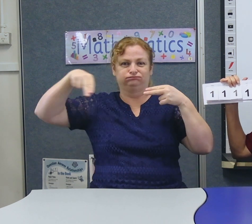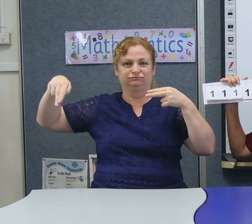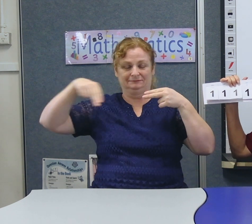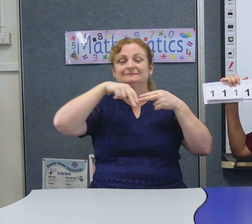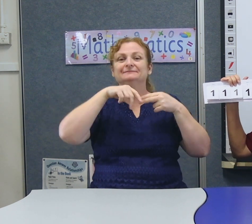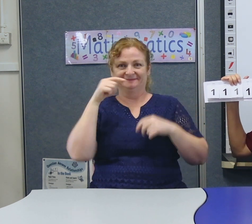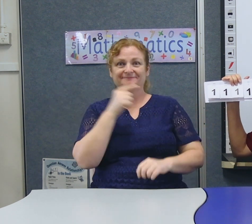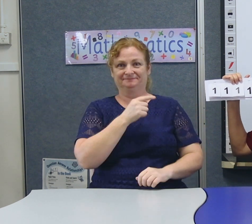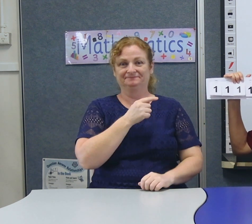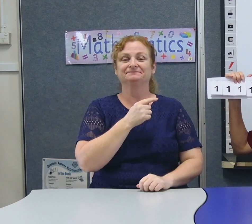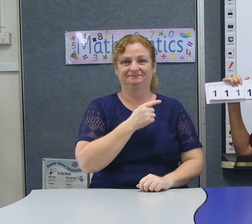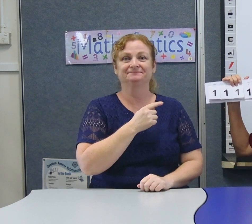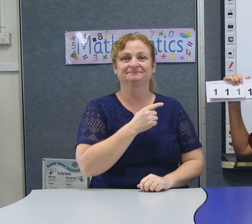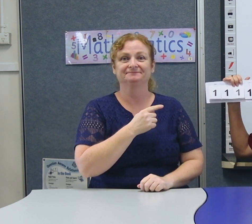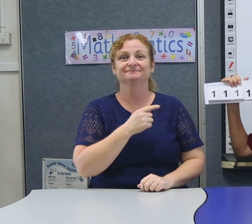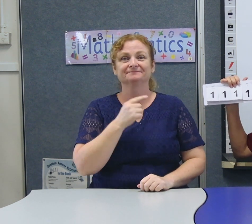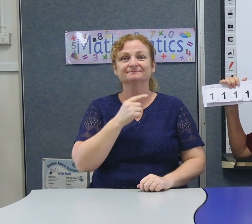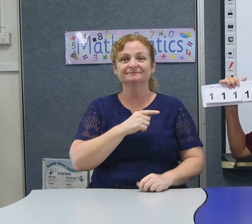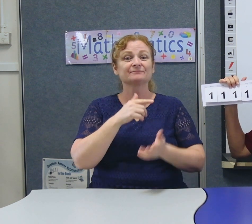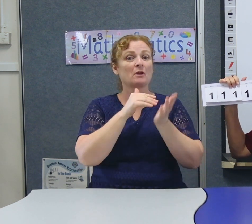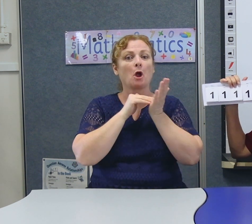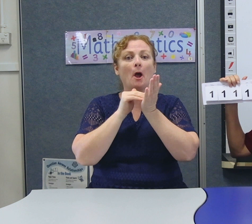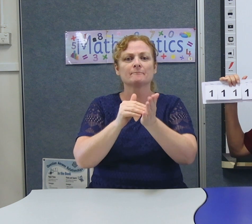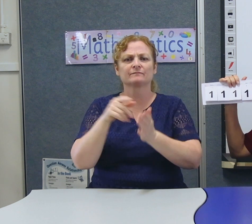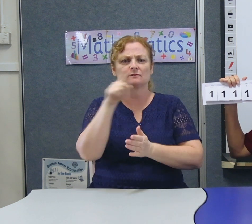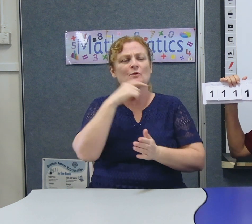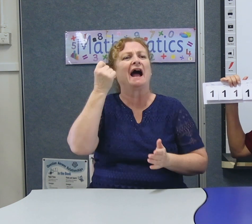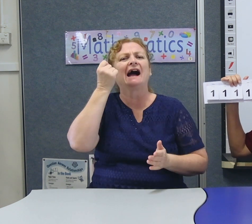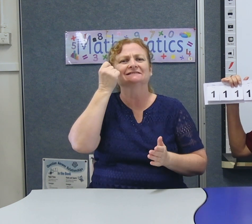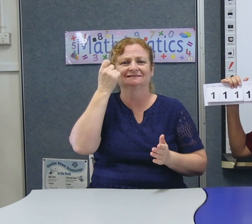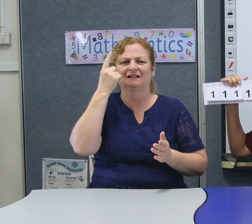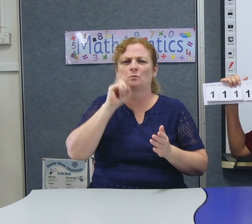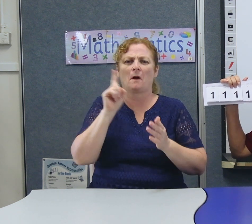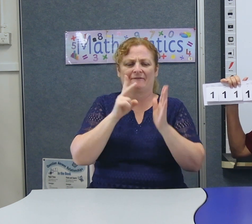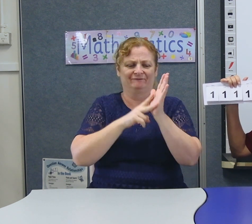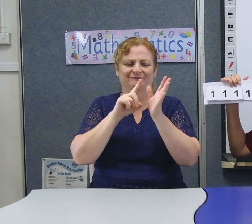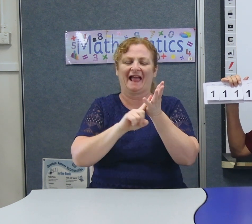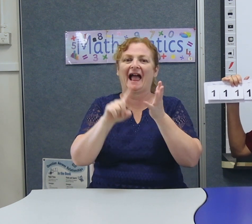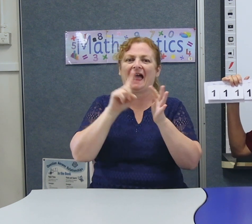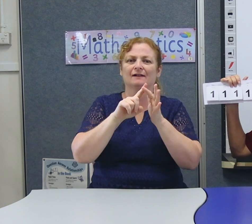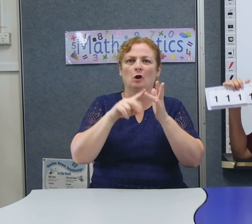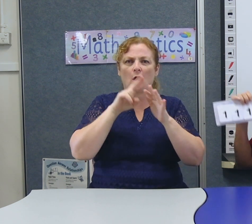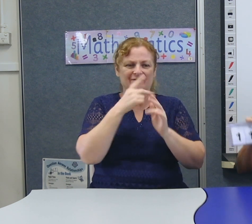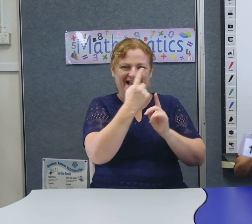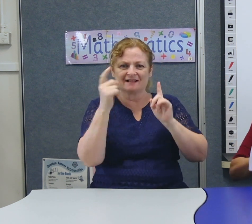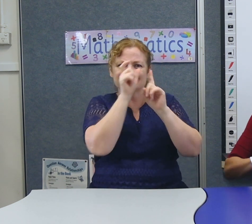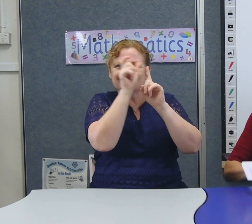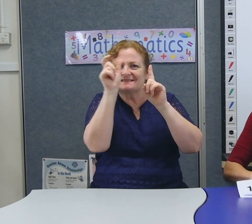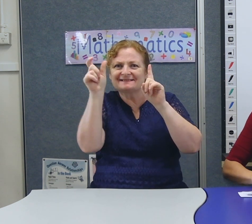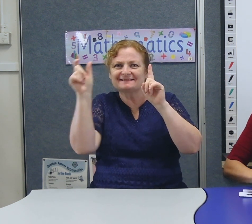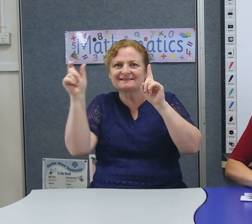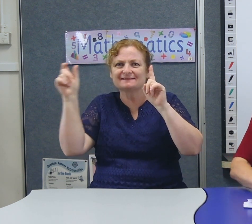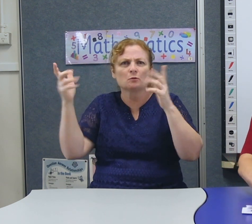number maker helps us to see the value of each digit according to its place.